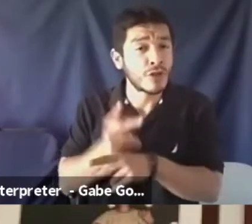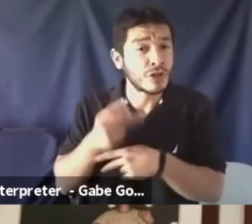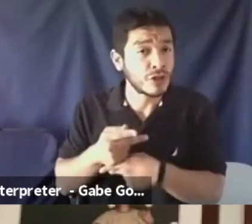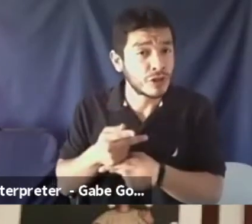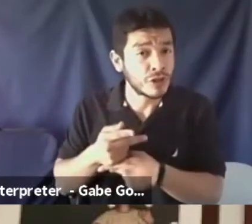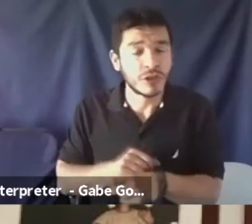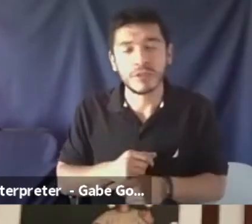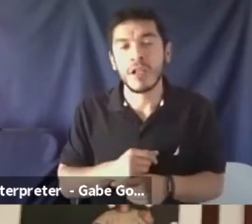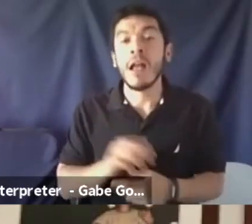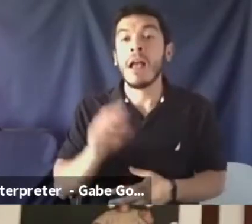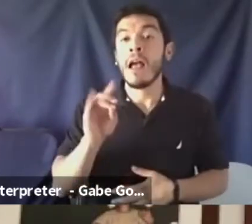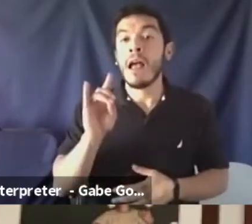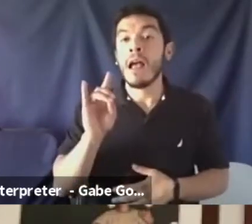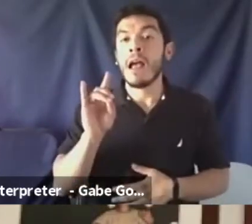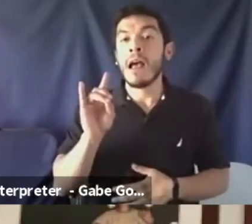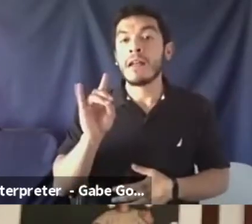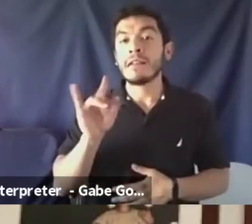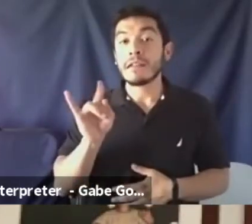Did you write